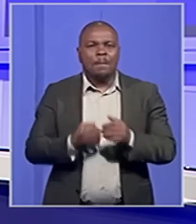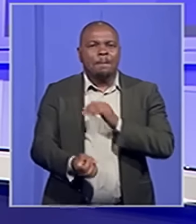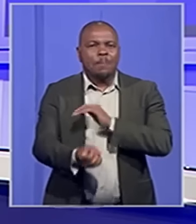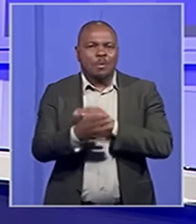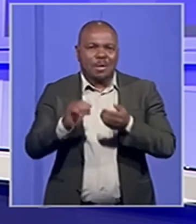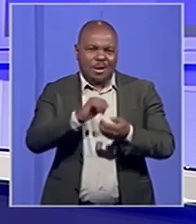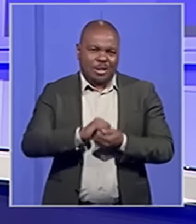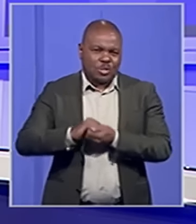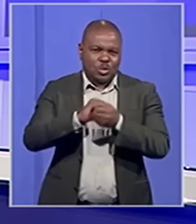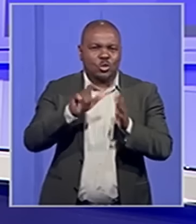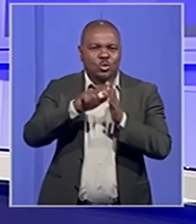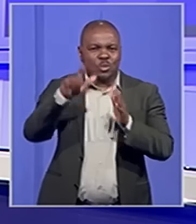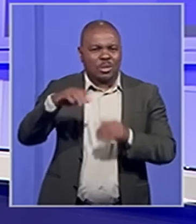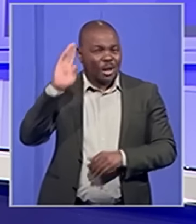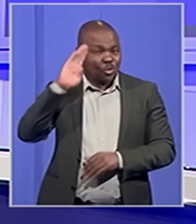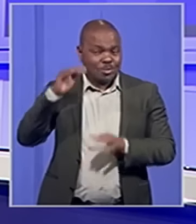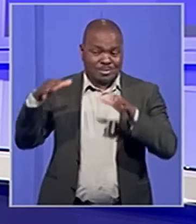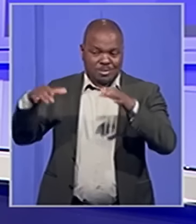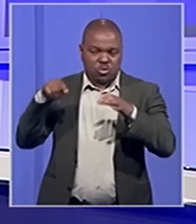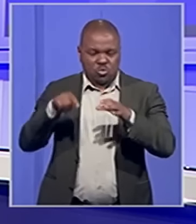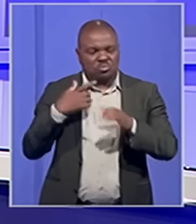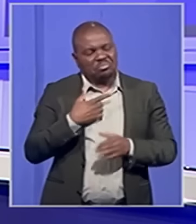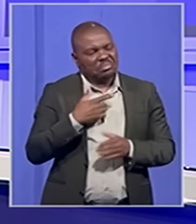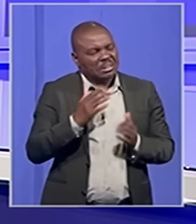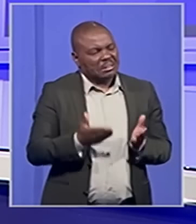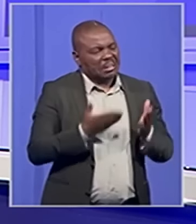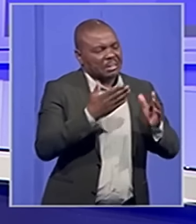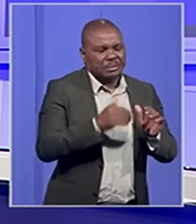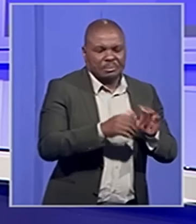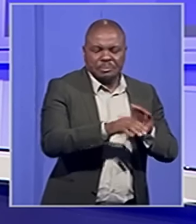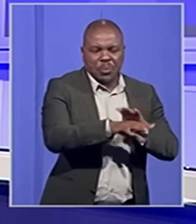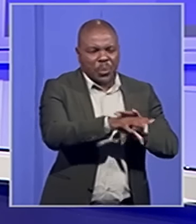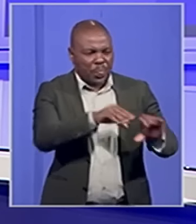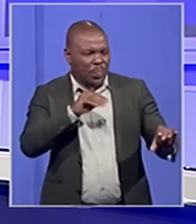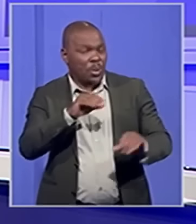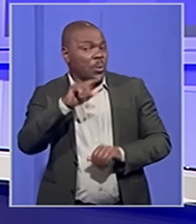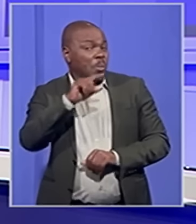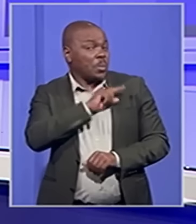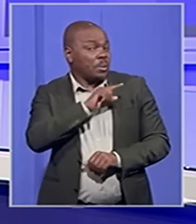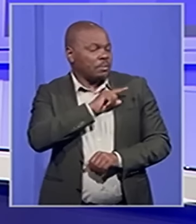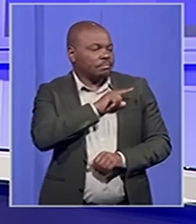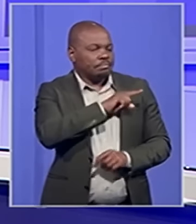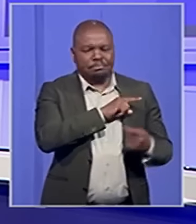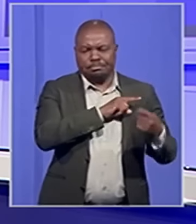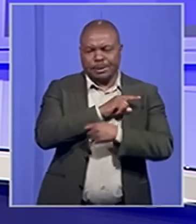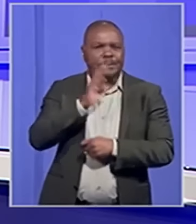of Students Accommodation o gogele morago ditirelo tša ona morago ga go se hwetše ditefelo.